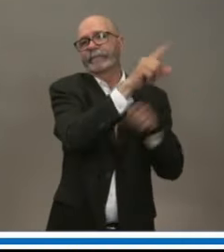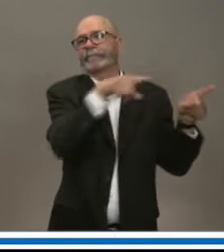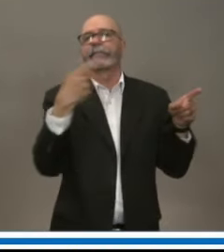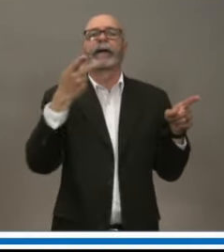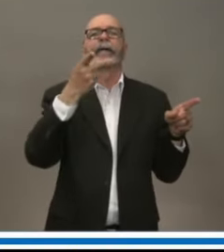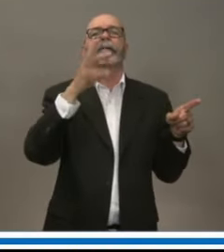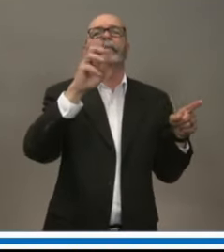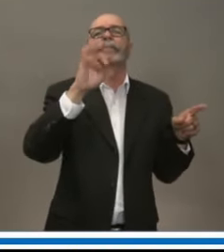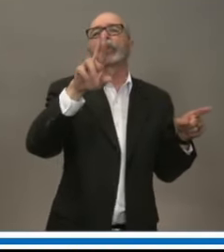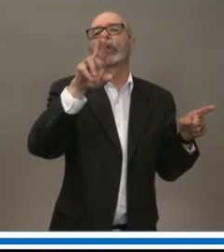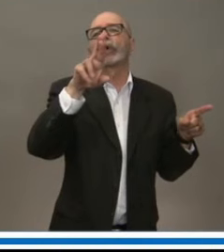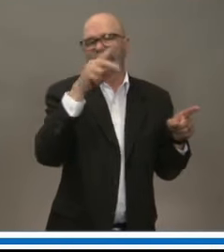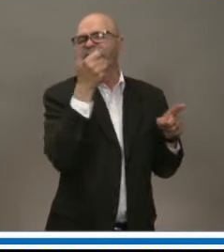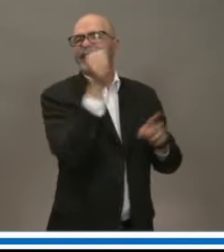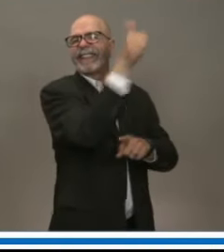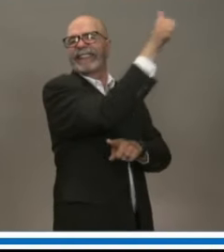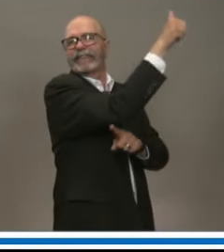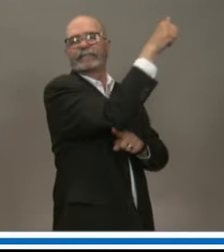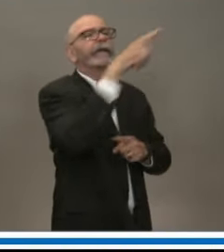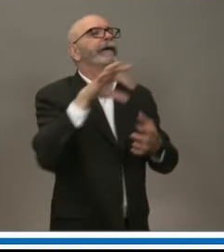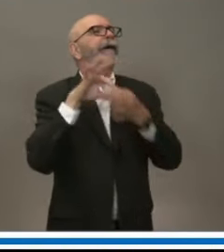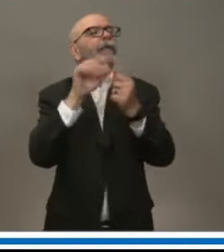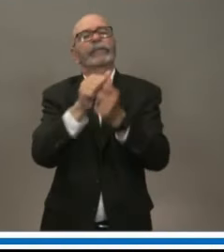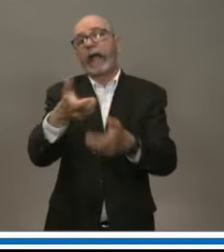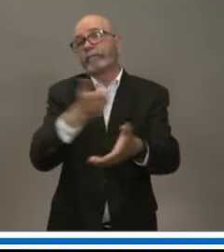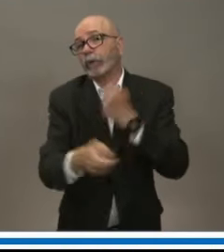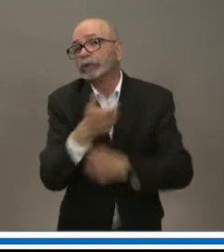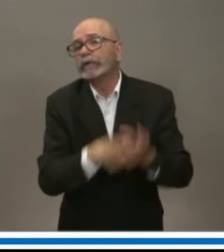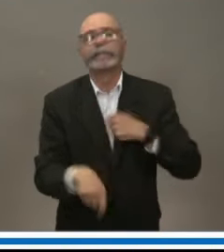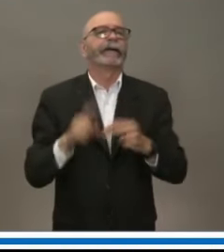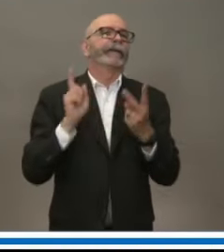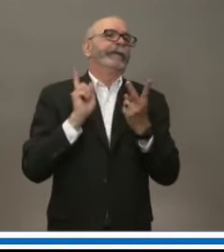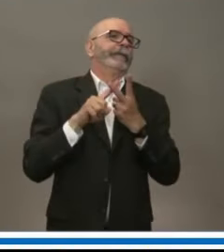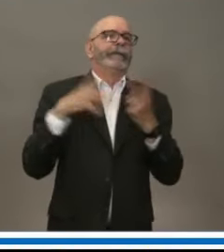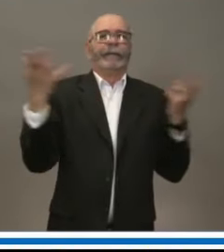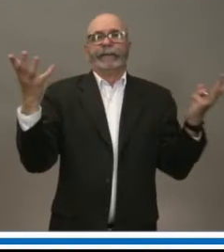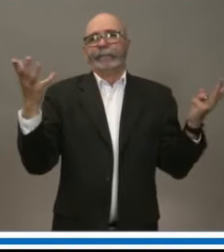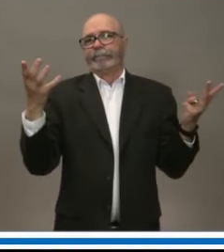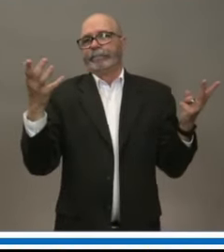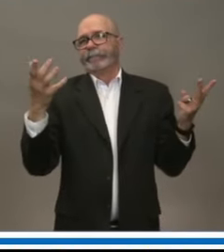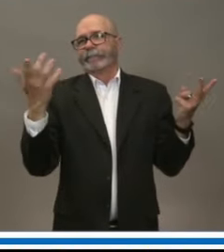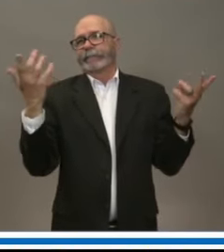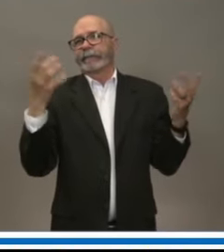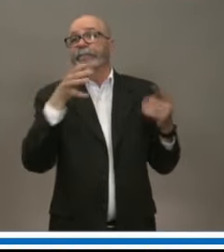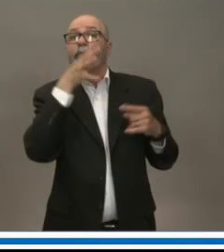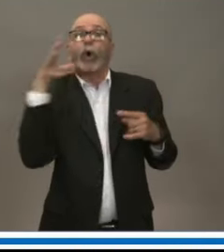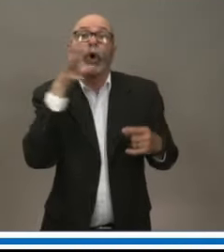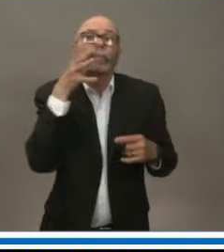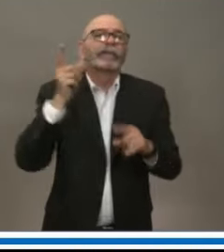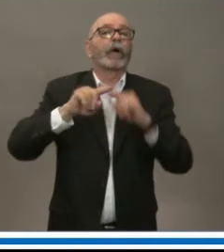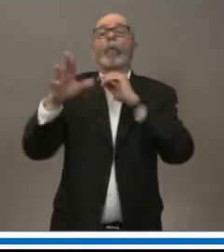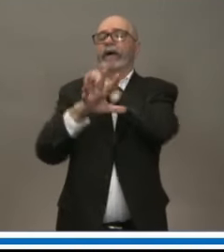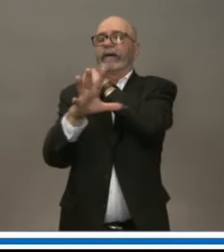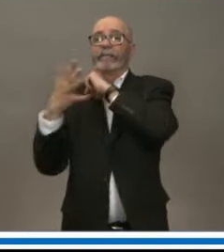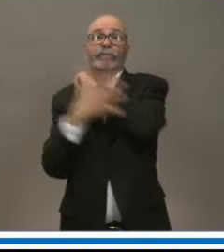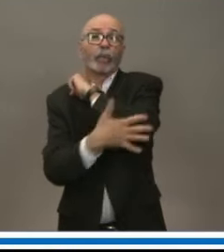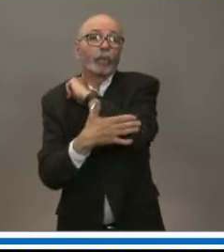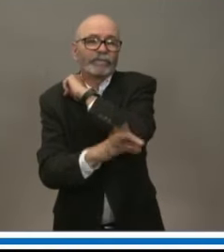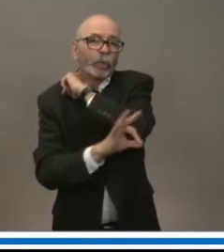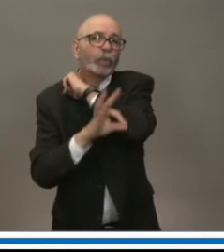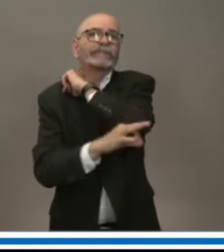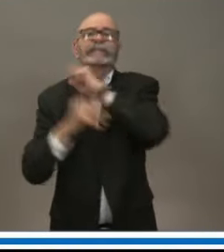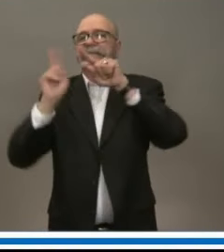it's in the fishing sector or whatever, the sector that's temporary foreign workers in the agricultural sector and the fish sector, all of those are common